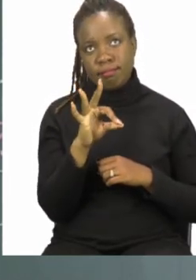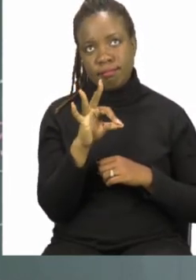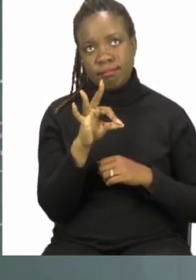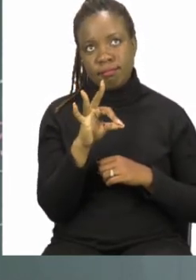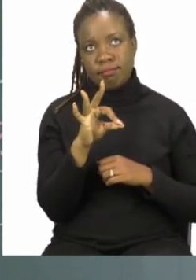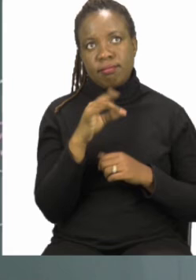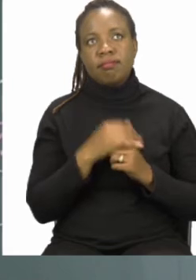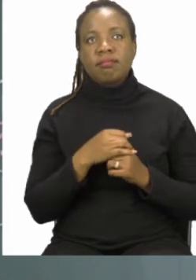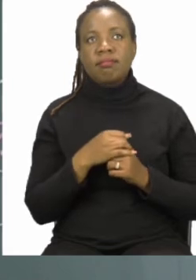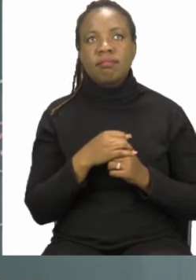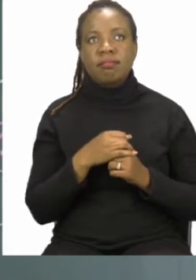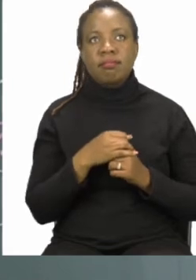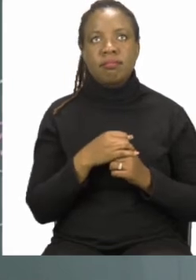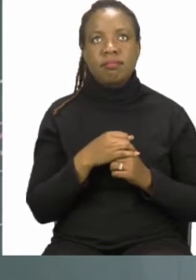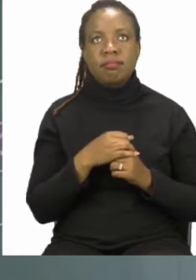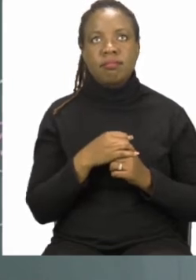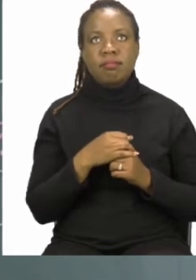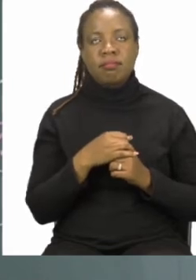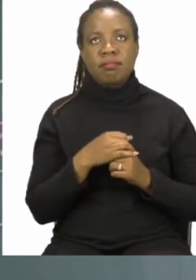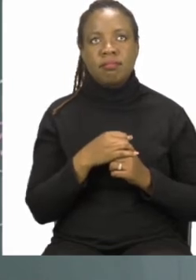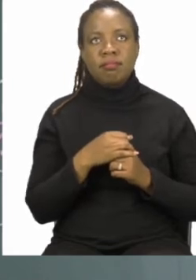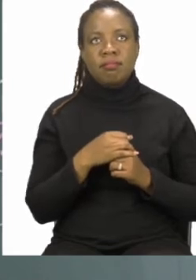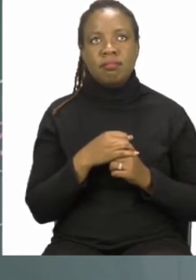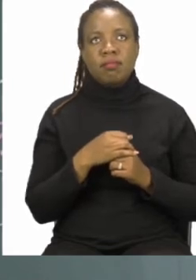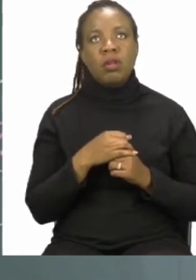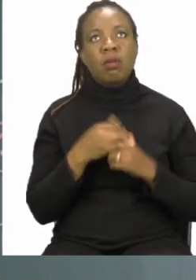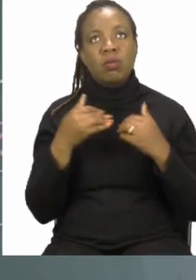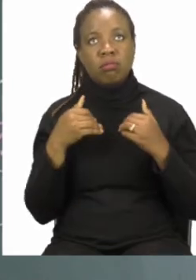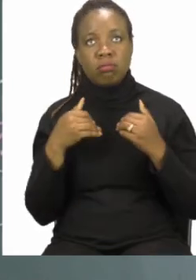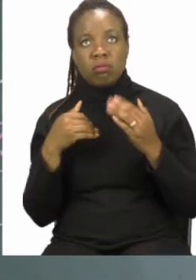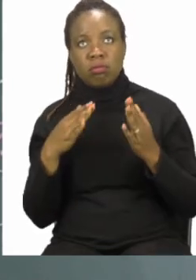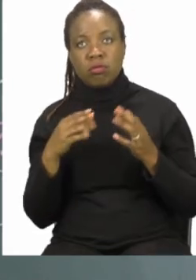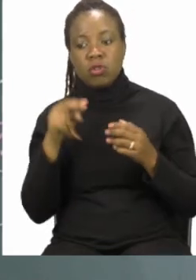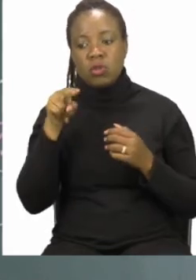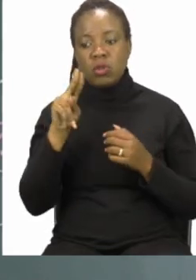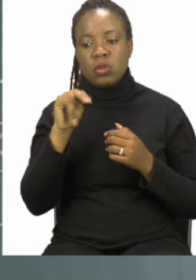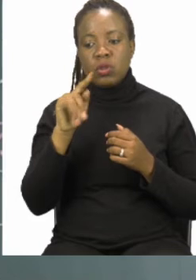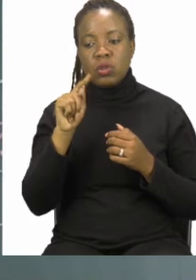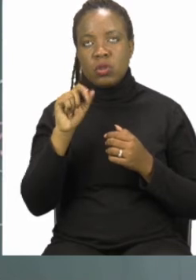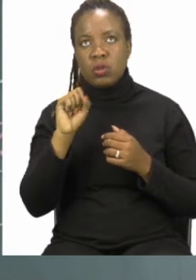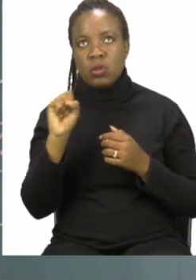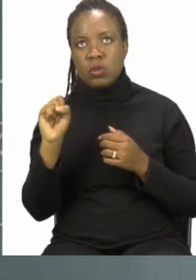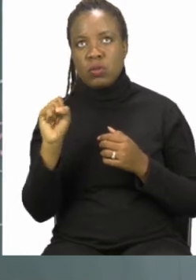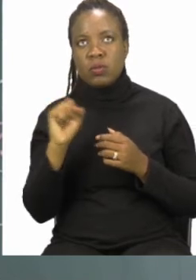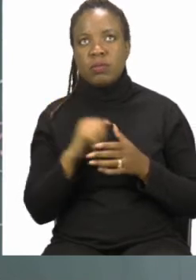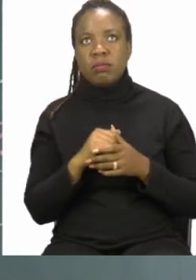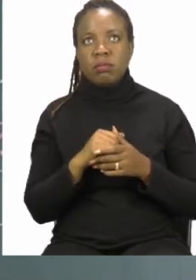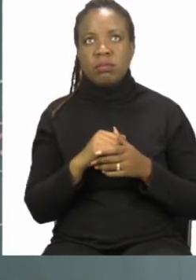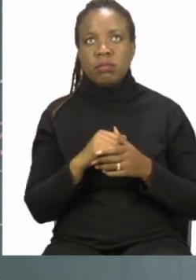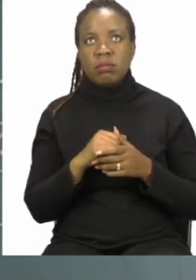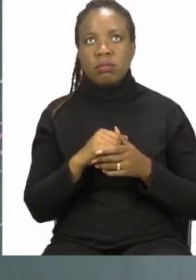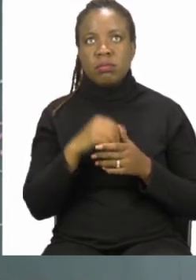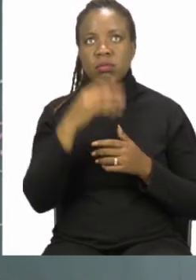179. So to break it down, we start with our units, which means these numbers here. And we